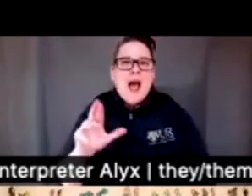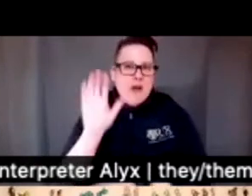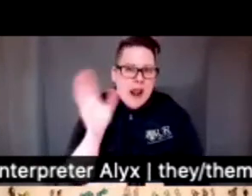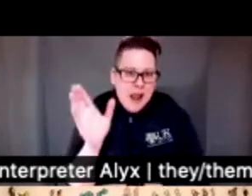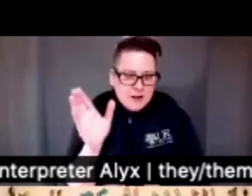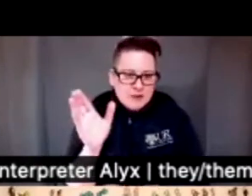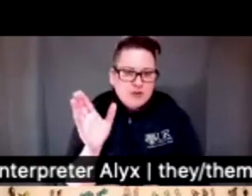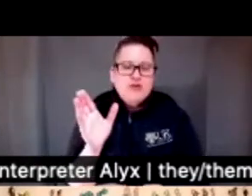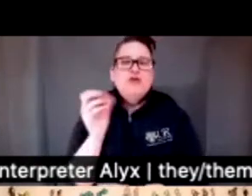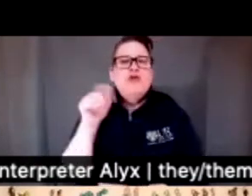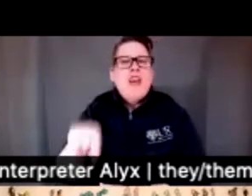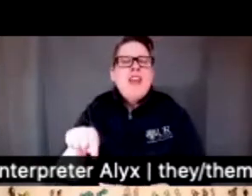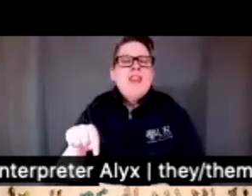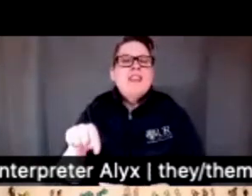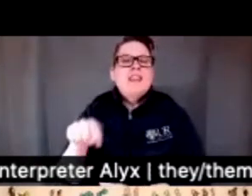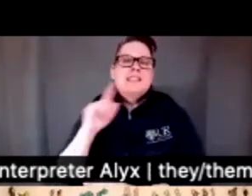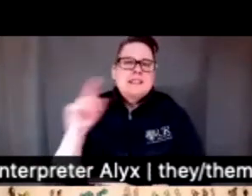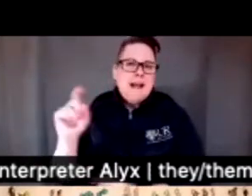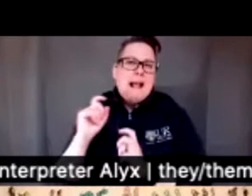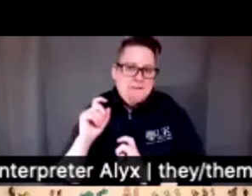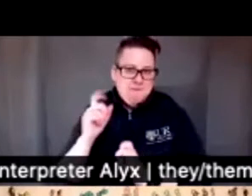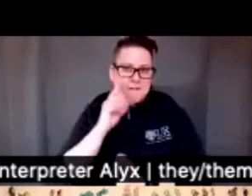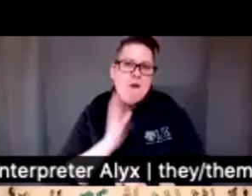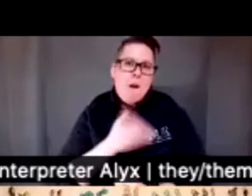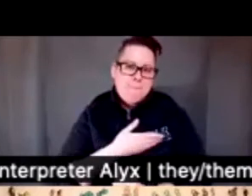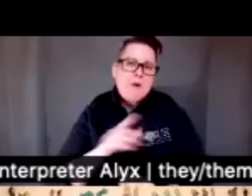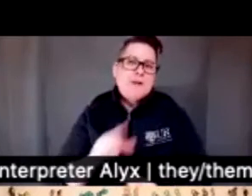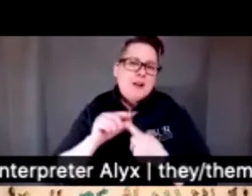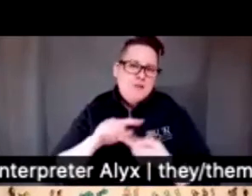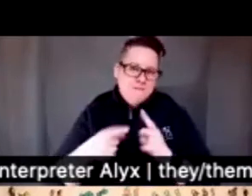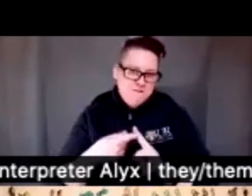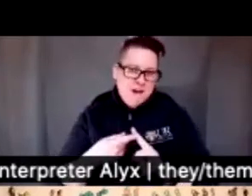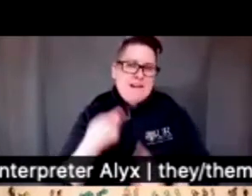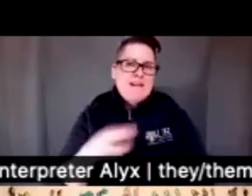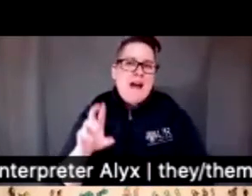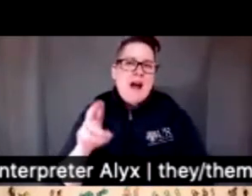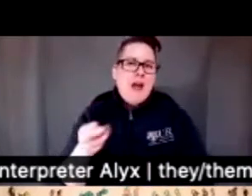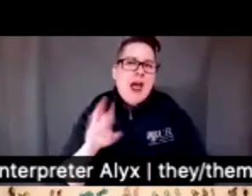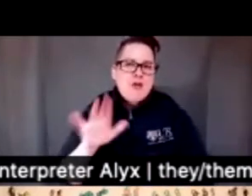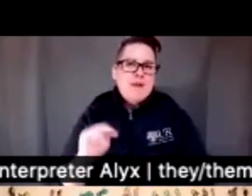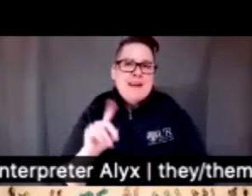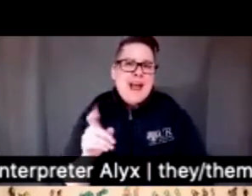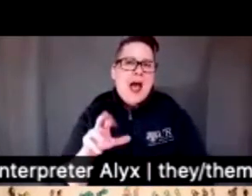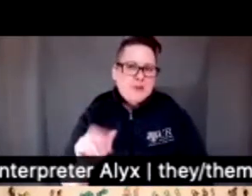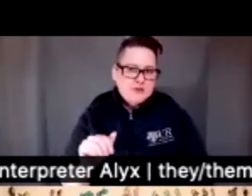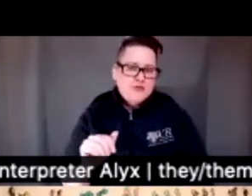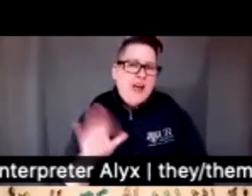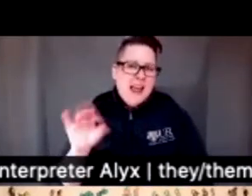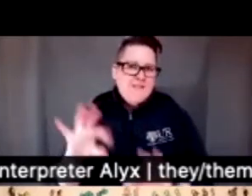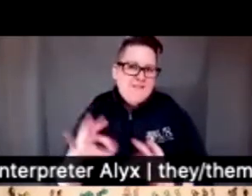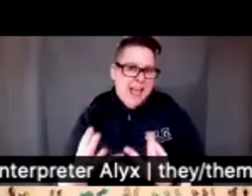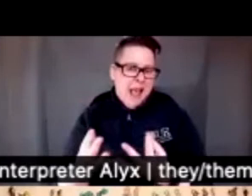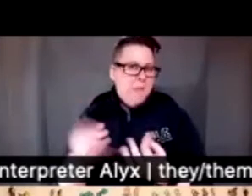lectureship is a gift from our very special friend, Dr. Henry Nasrallah and his family. Dr. Nasrallah is a